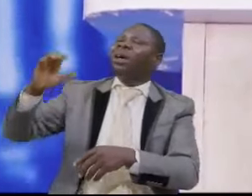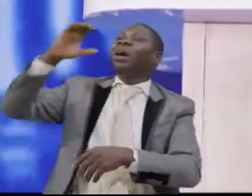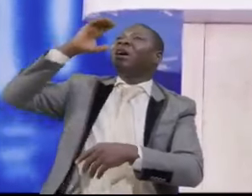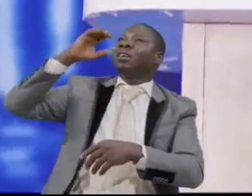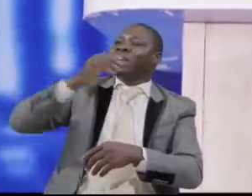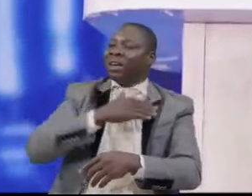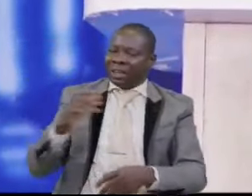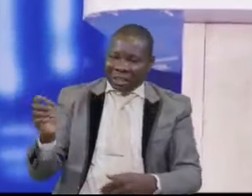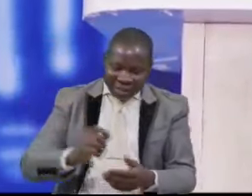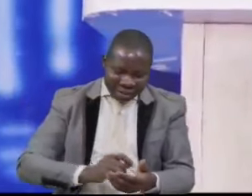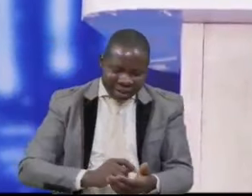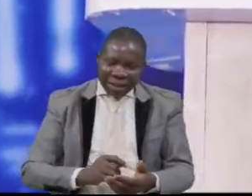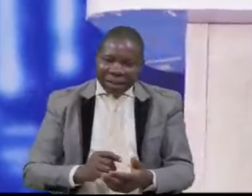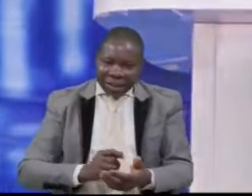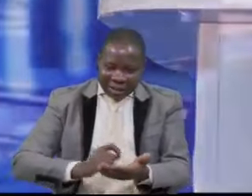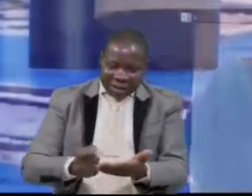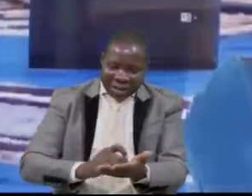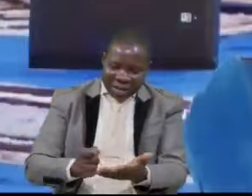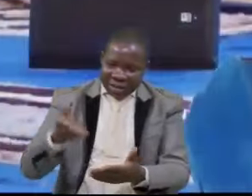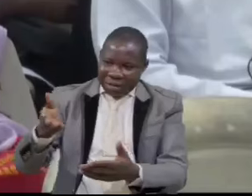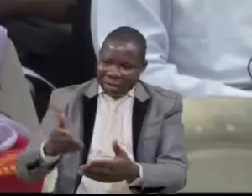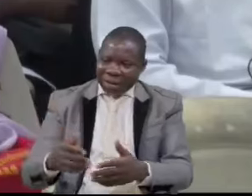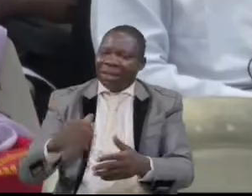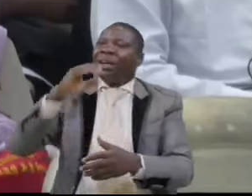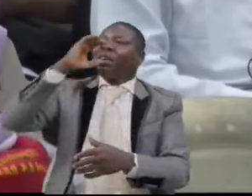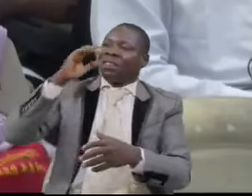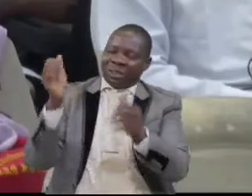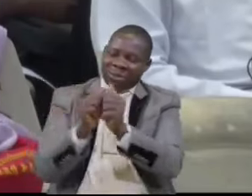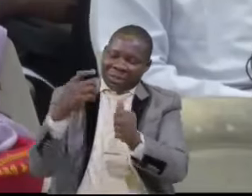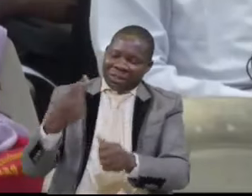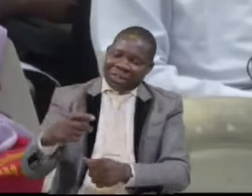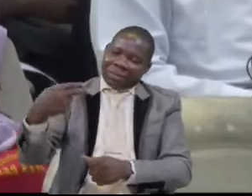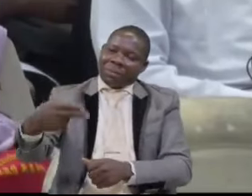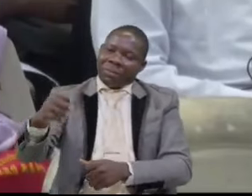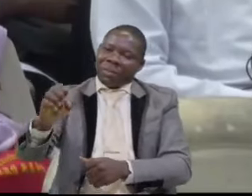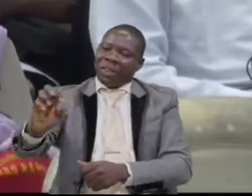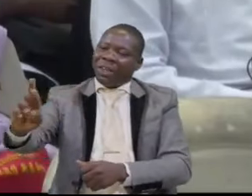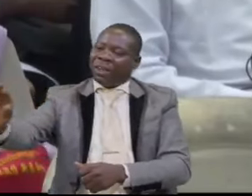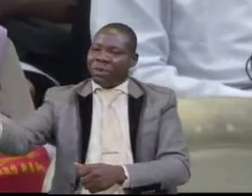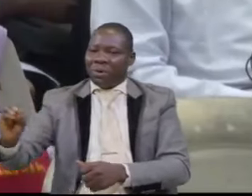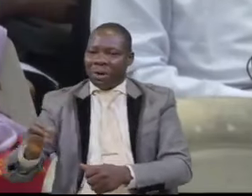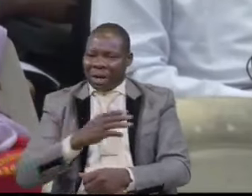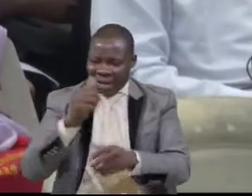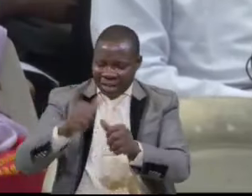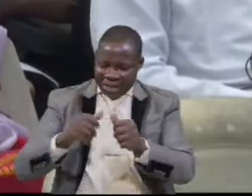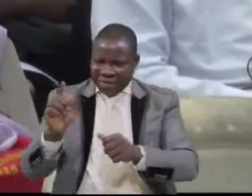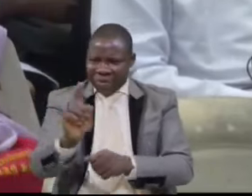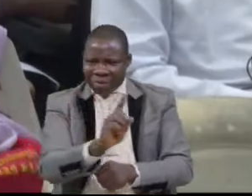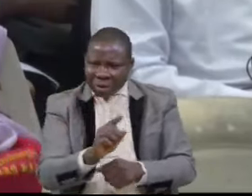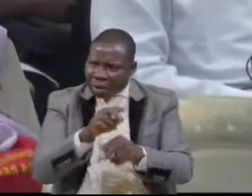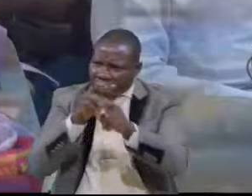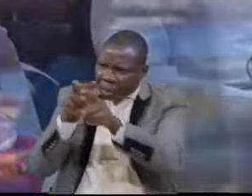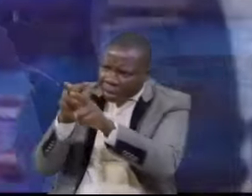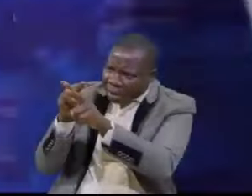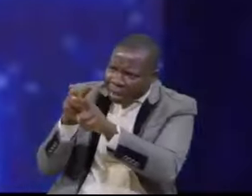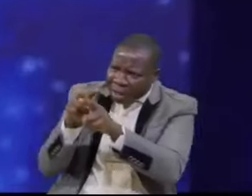drink with the hero. And everybody, they looked at them, and Nebuchadnezzar, and they said,